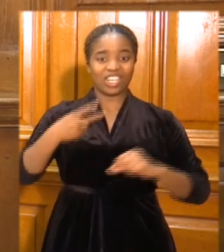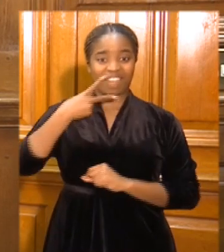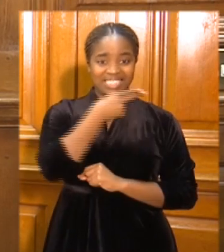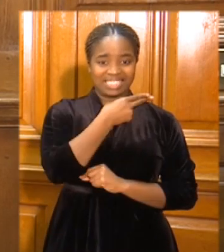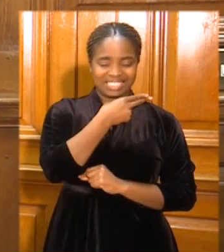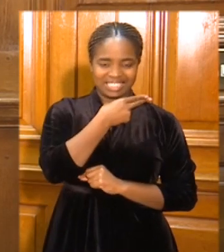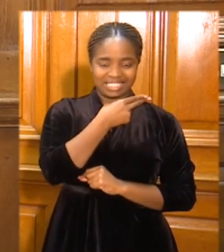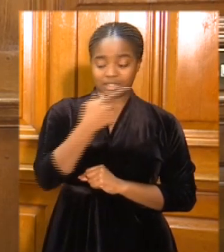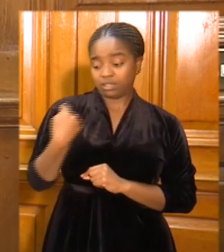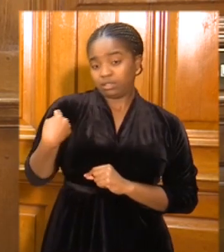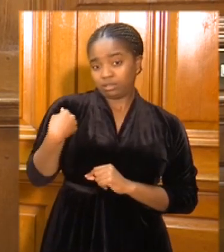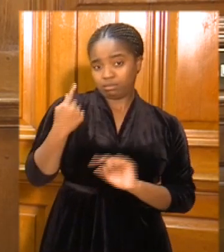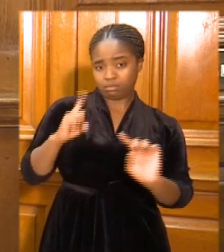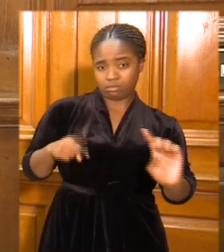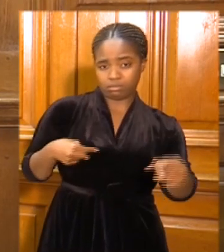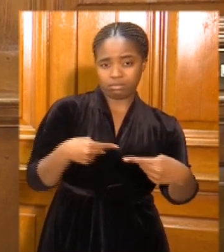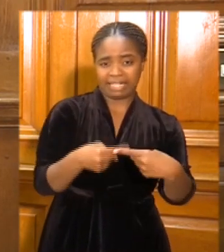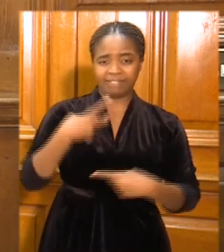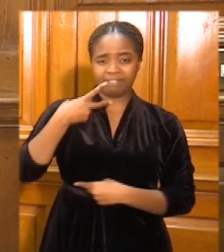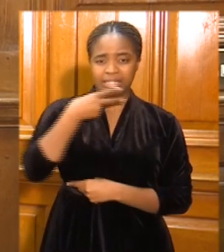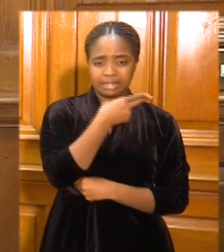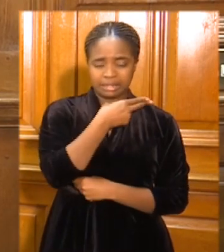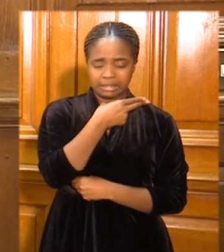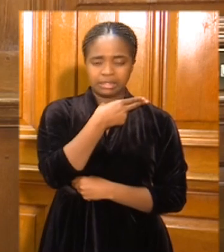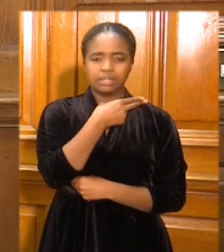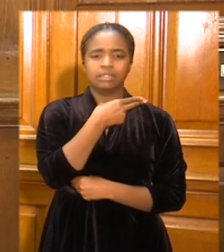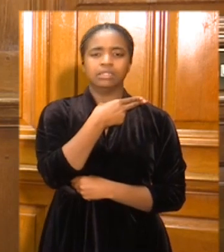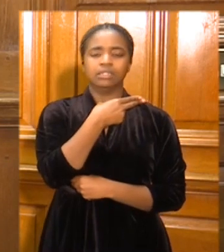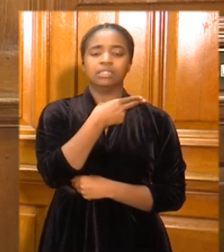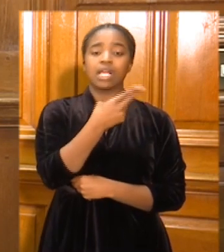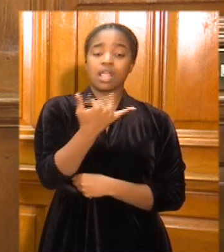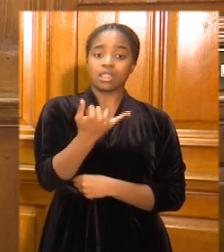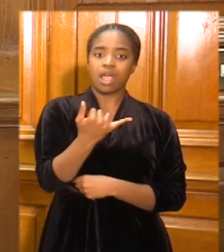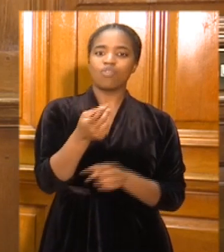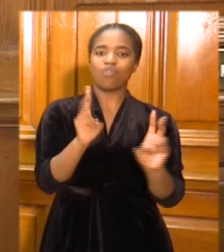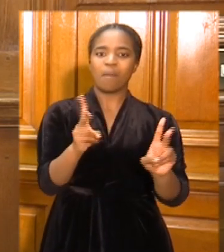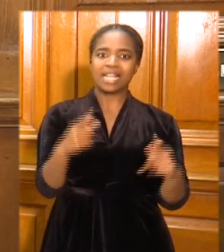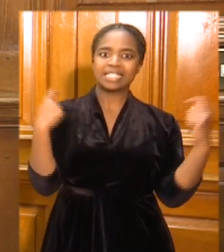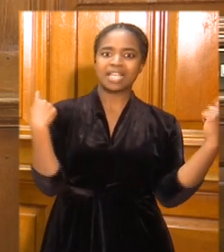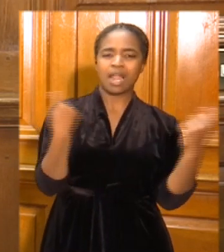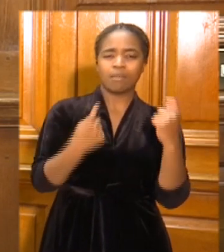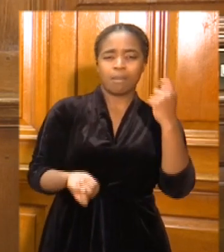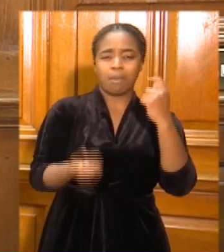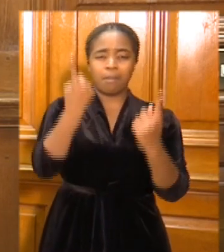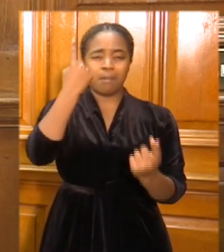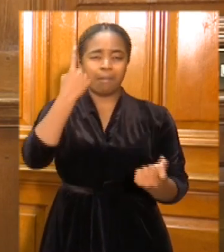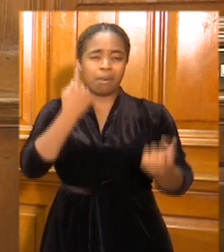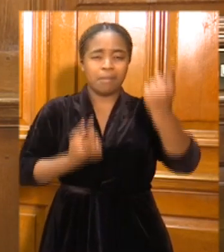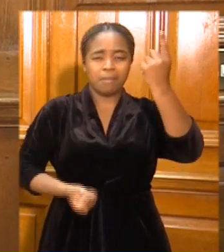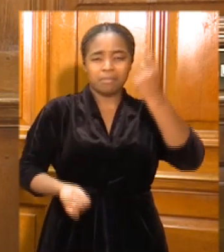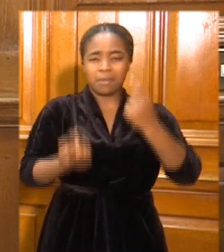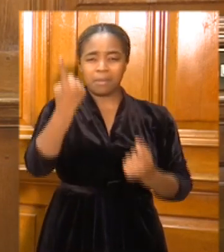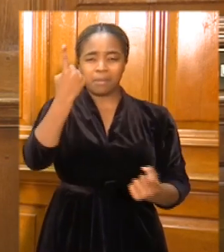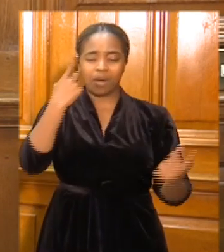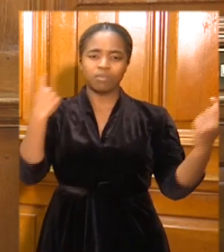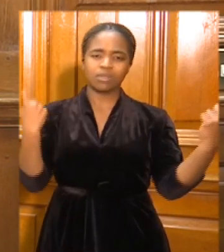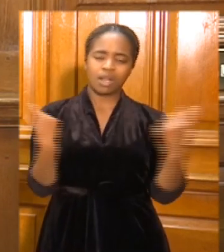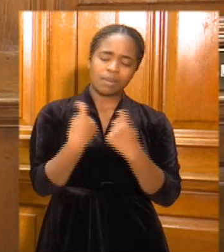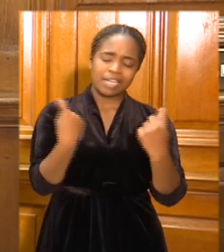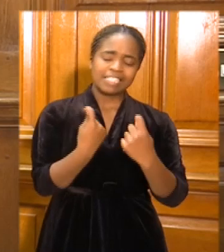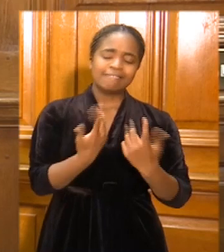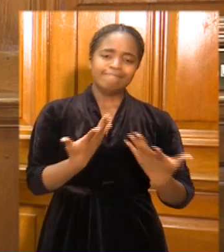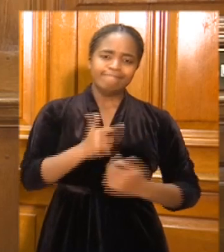a period of sacrifice, which should ordinarily be followed by a celebration. We wish to thank them for making